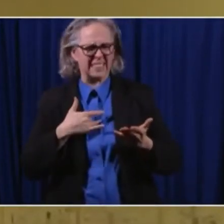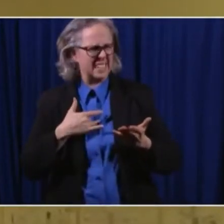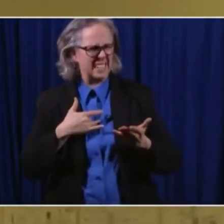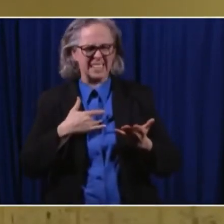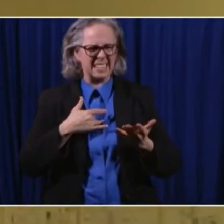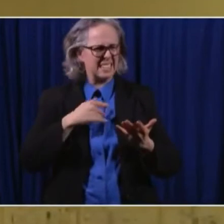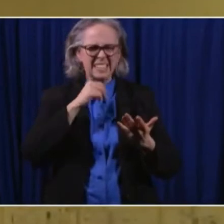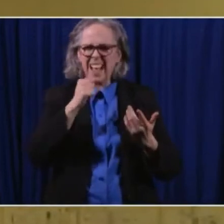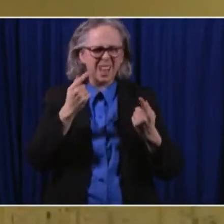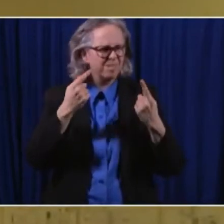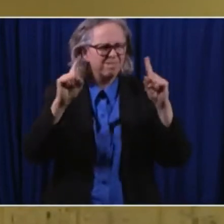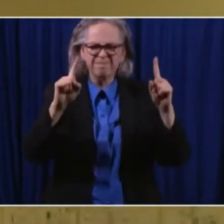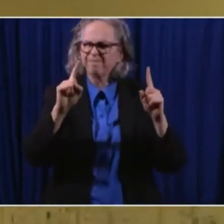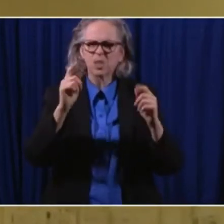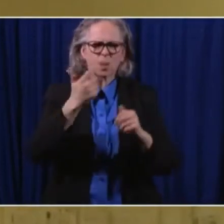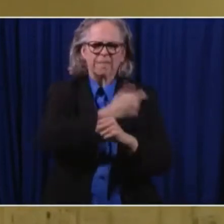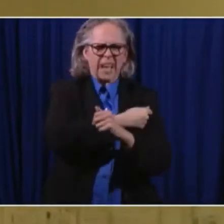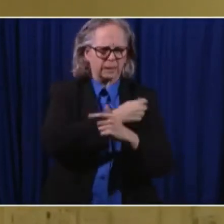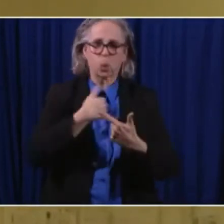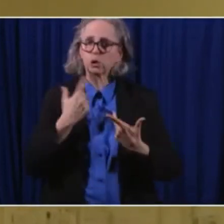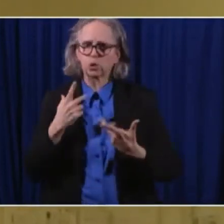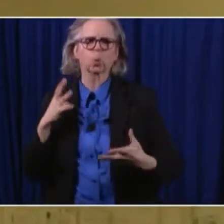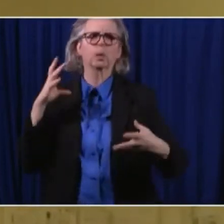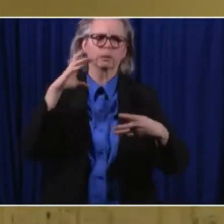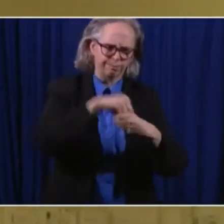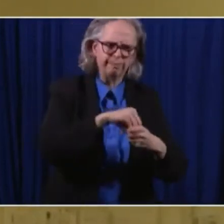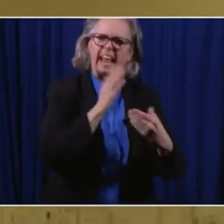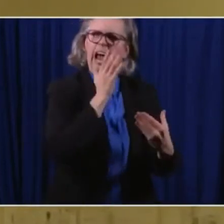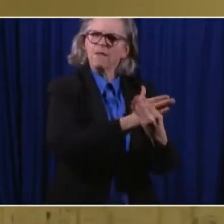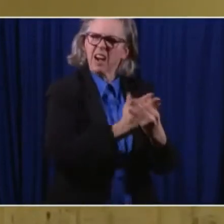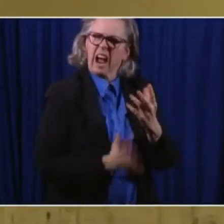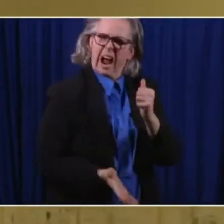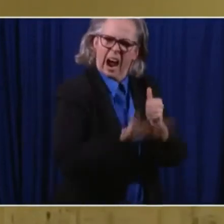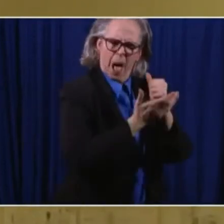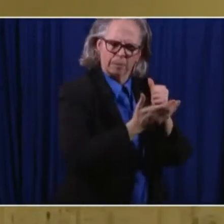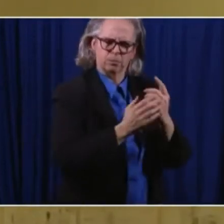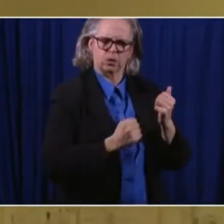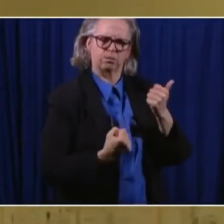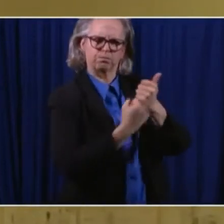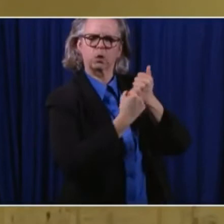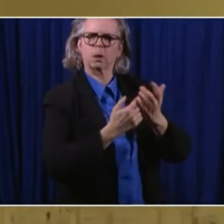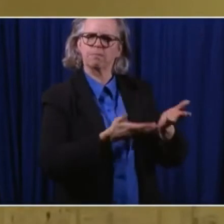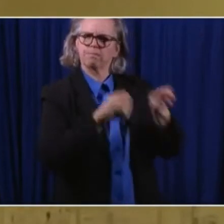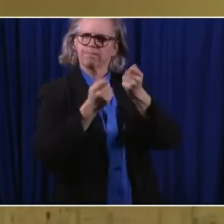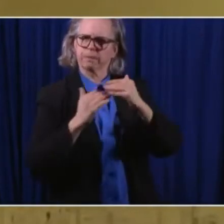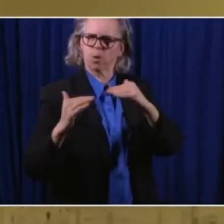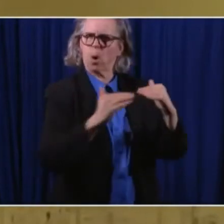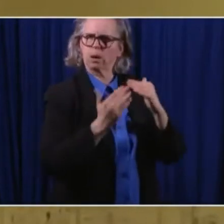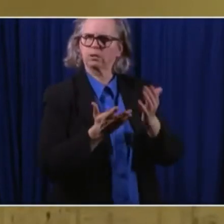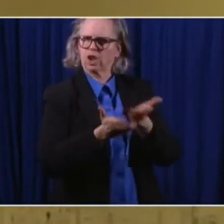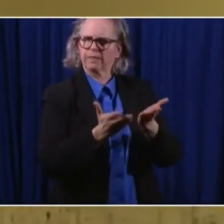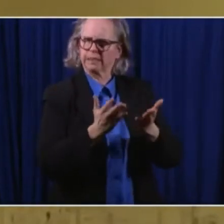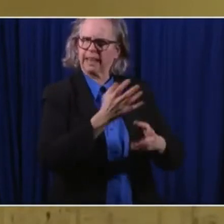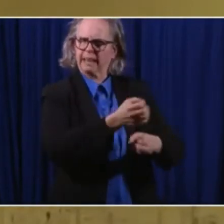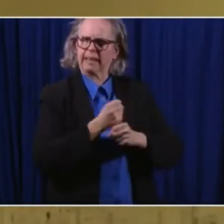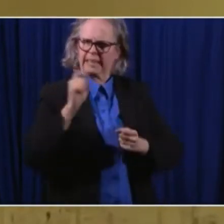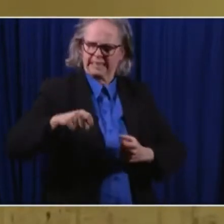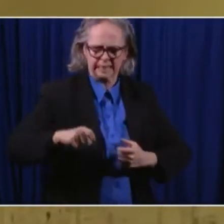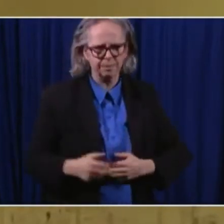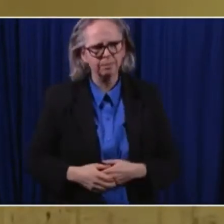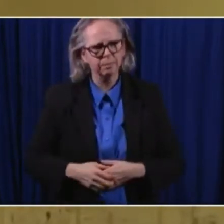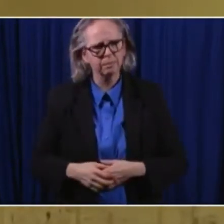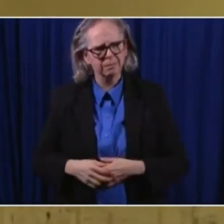vaccine. I will tell you, we're going to be prudent in how we bring these professionals onto duty. One of the things that we don't want to do is as we